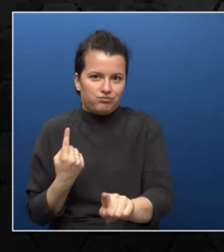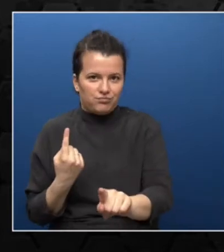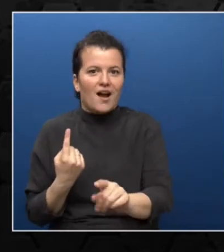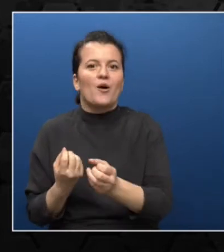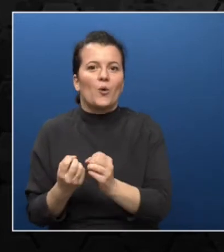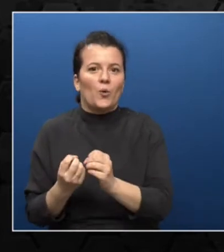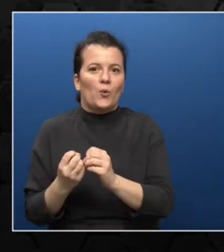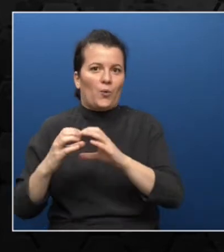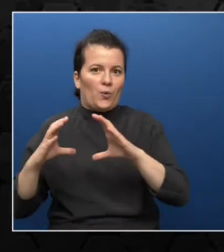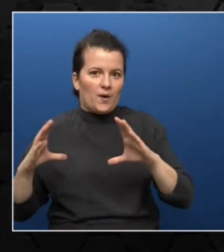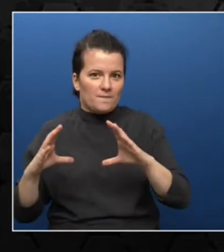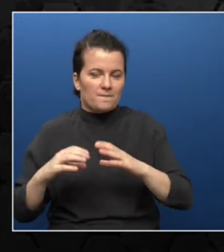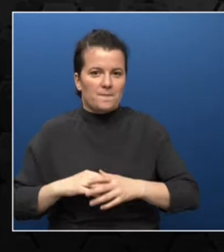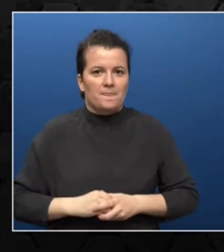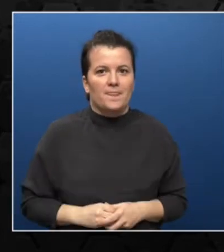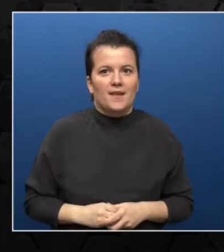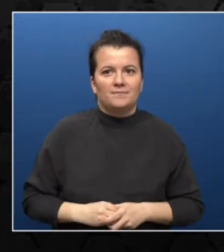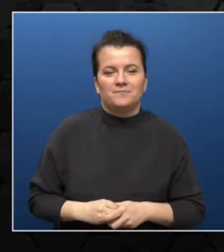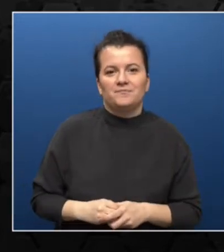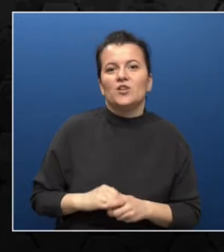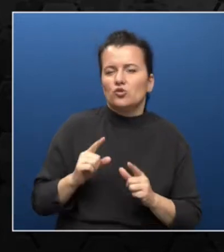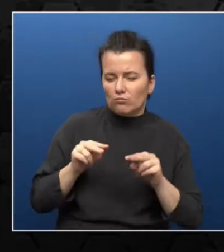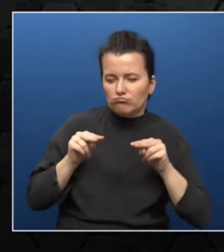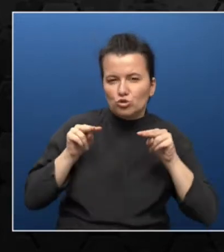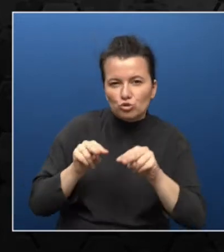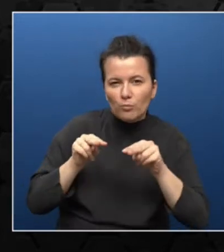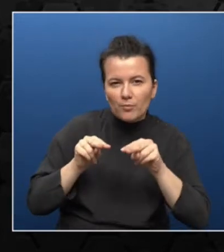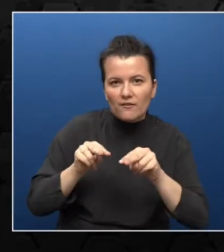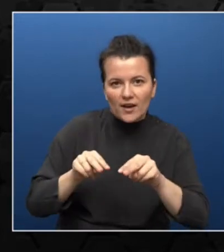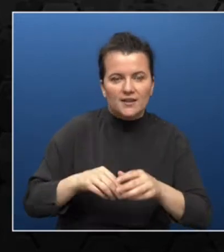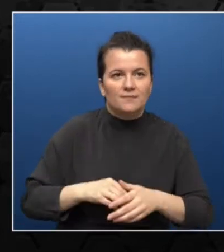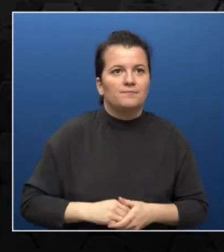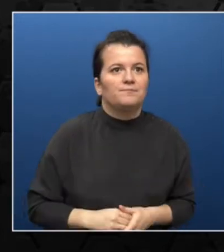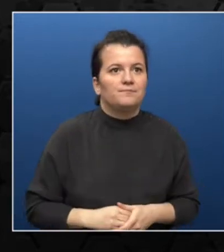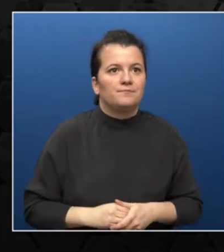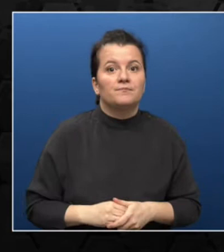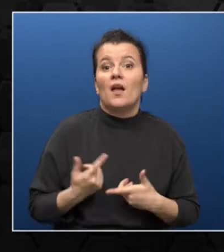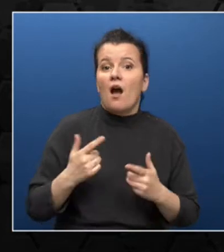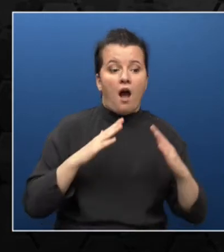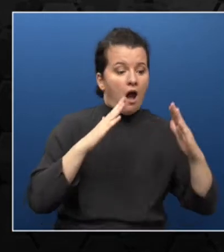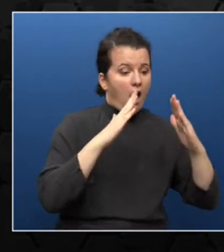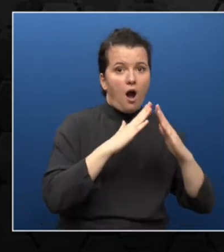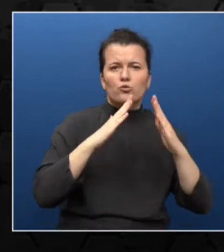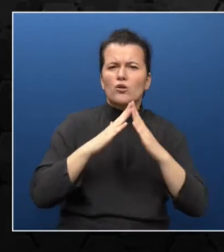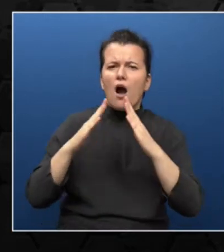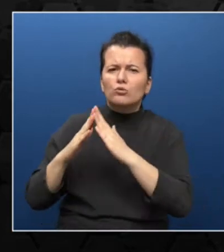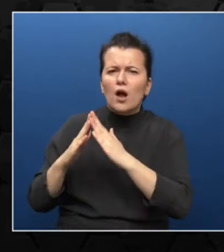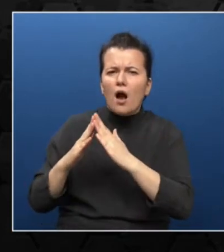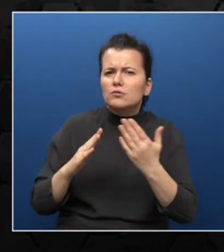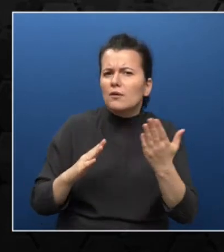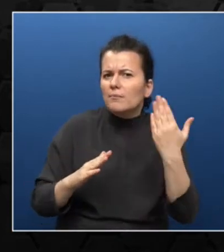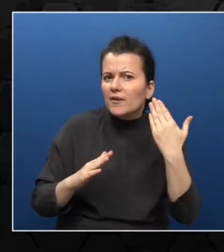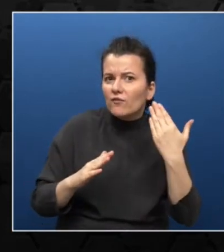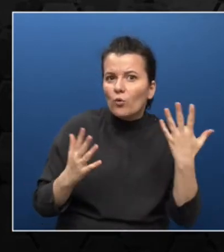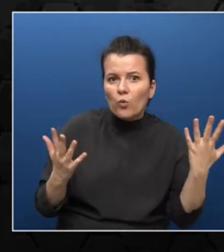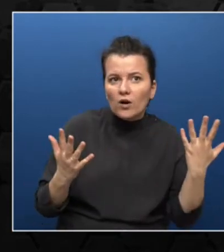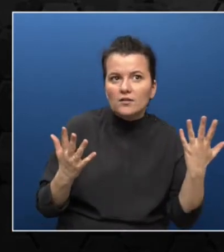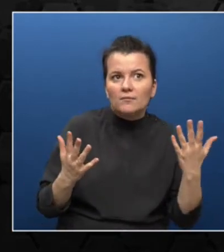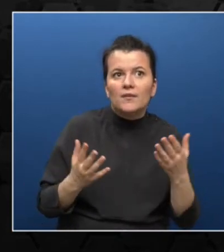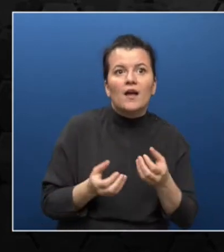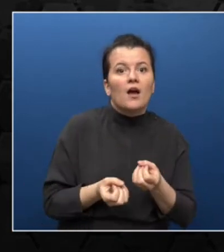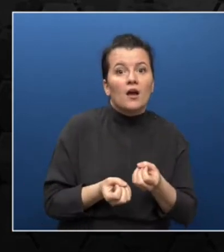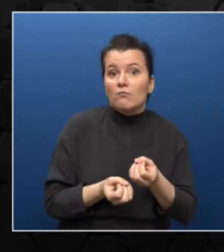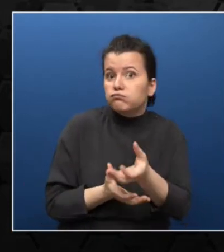is known as supervised learning. For example, I mentioned the housing problem. So in that particular case, the data can be the data of